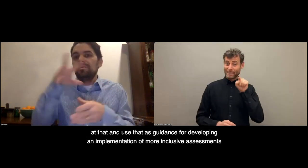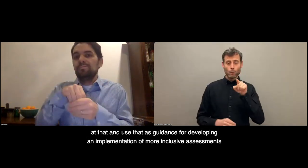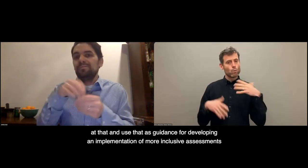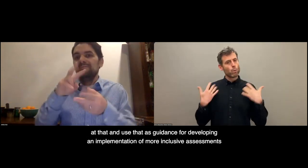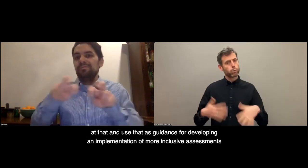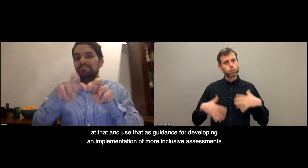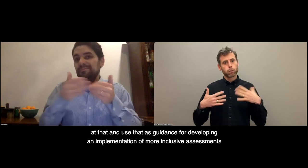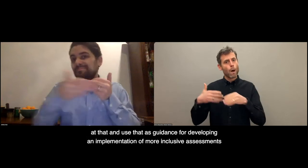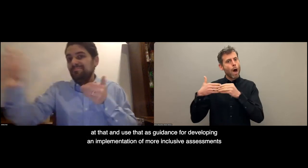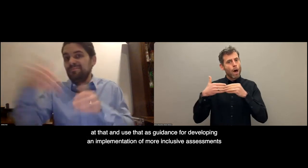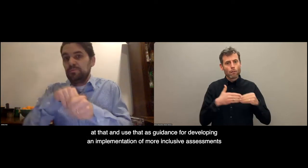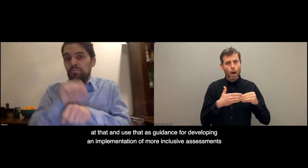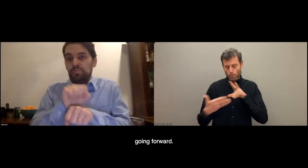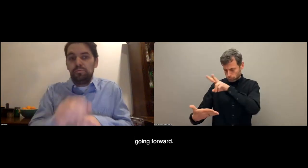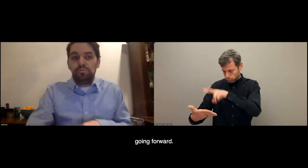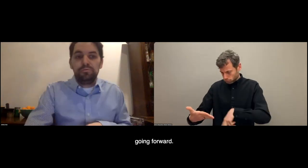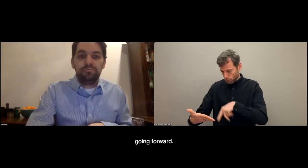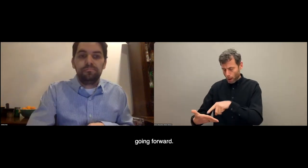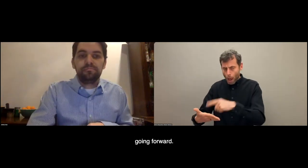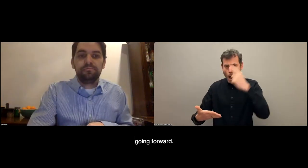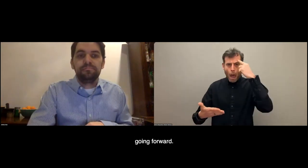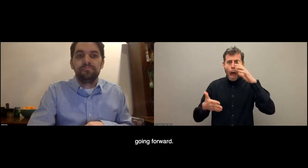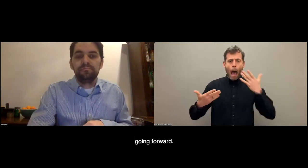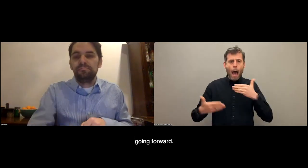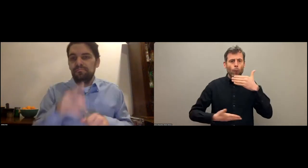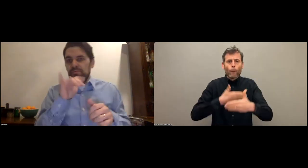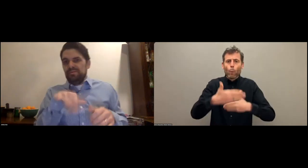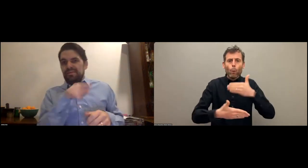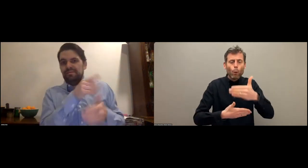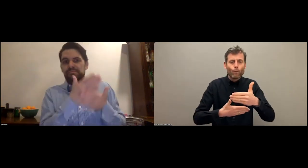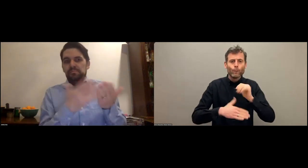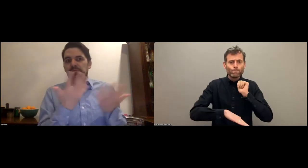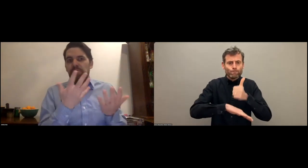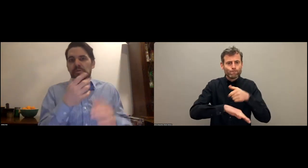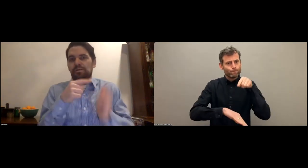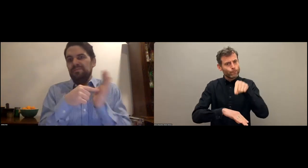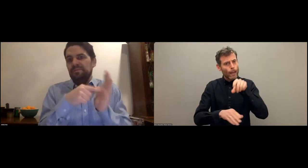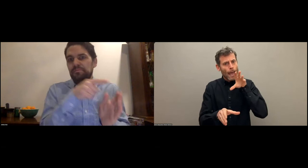and implementation of more inclusive assessments going forward.